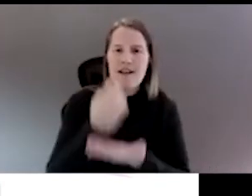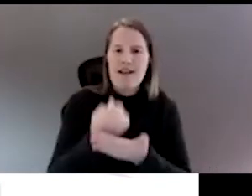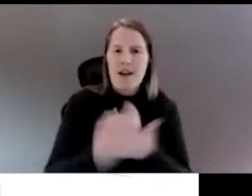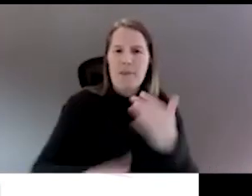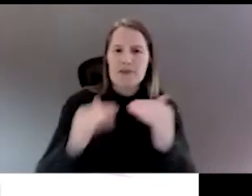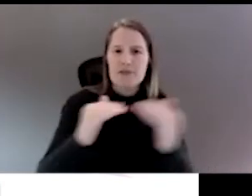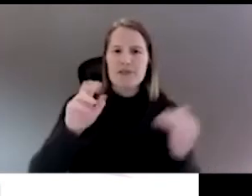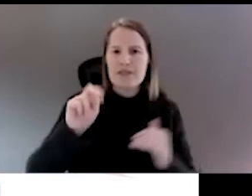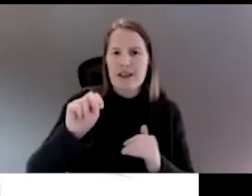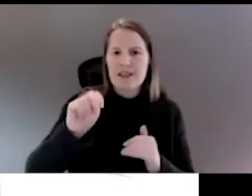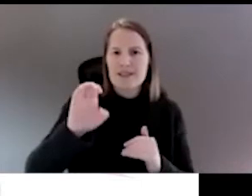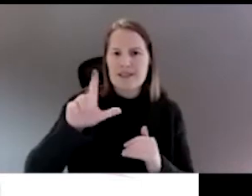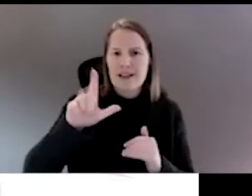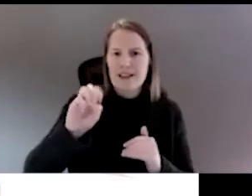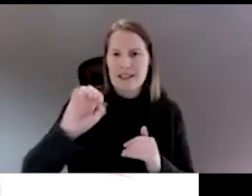NCLEJ.